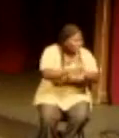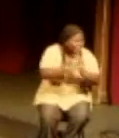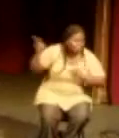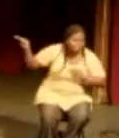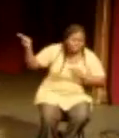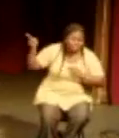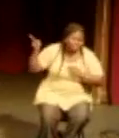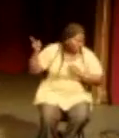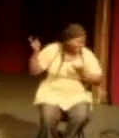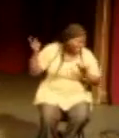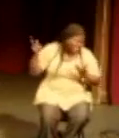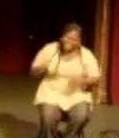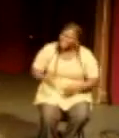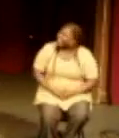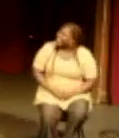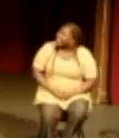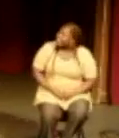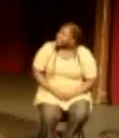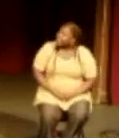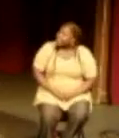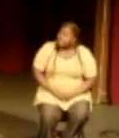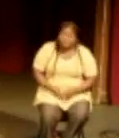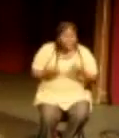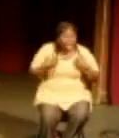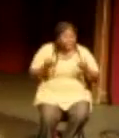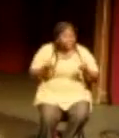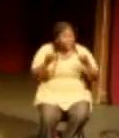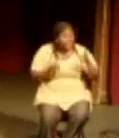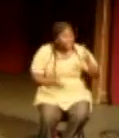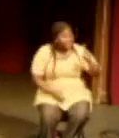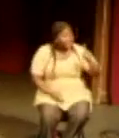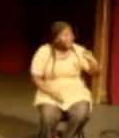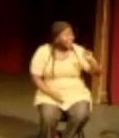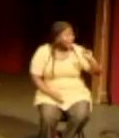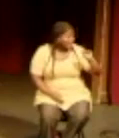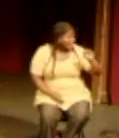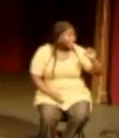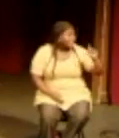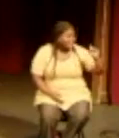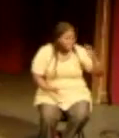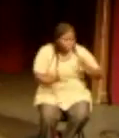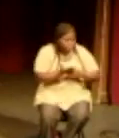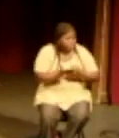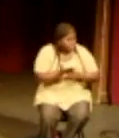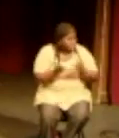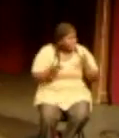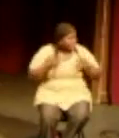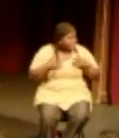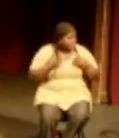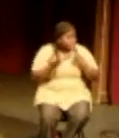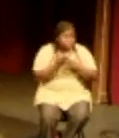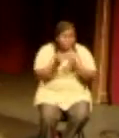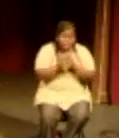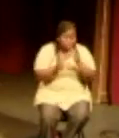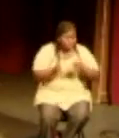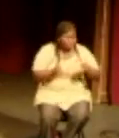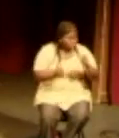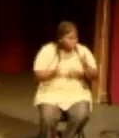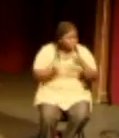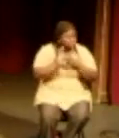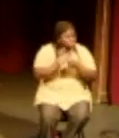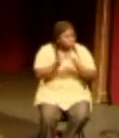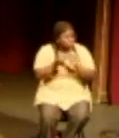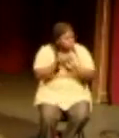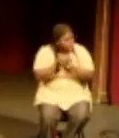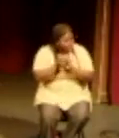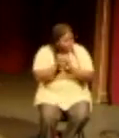Now then, we've got a whole bunch of data sets to get through. Excited to kind of walk through it with you and tell you sort of how we did in relation